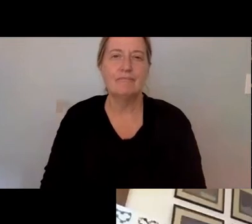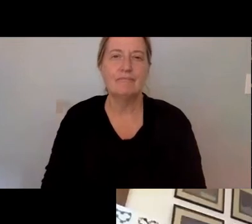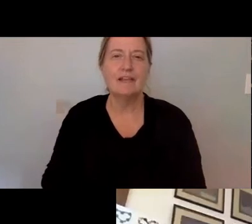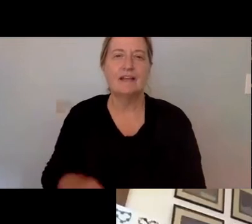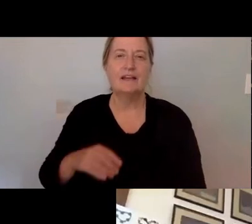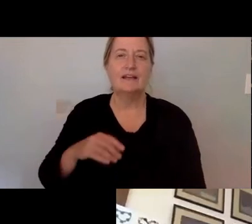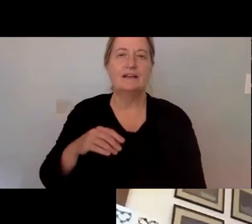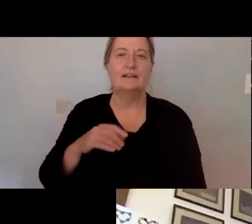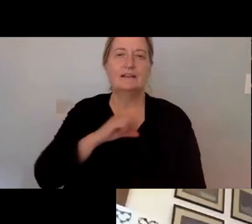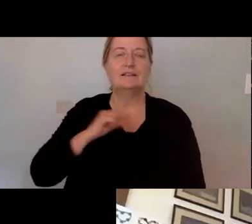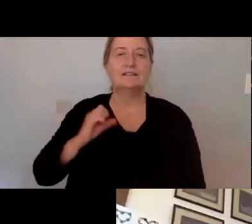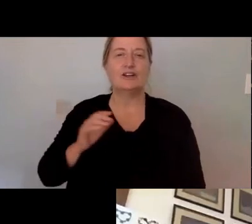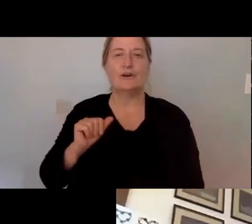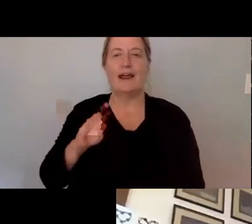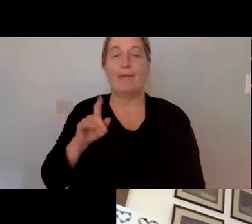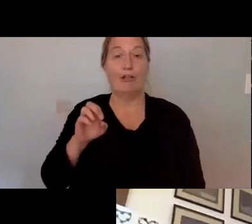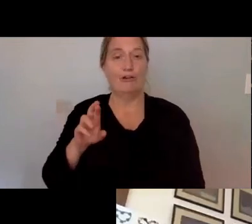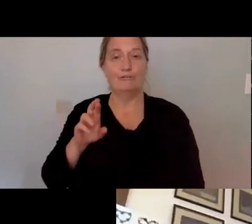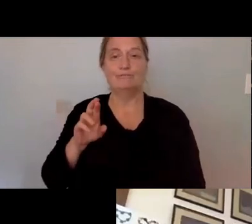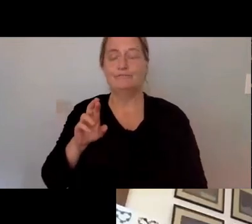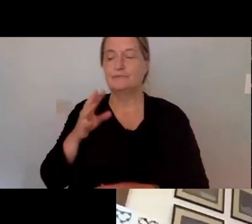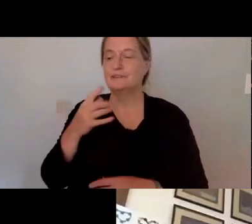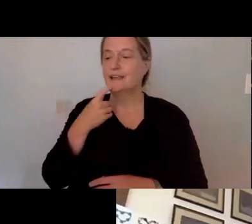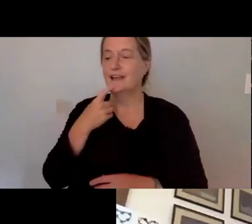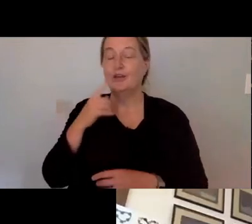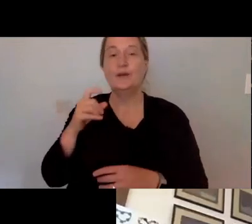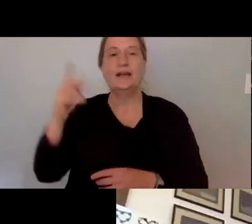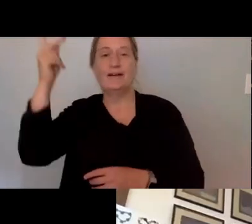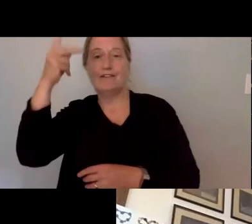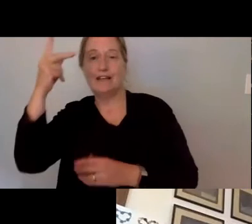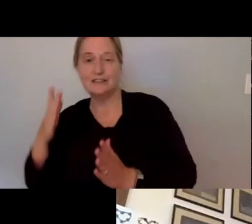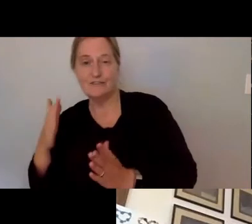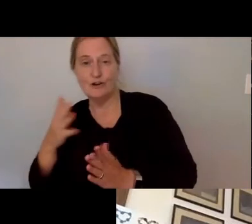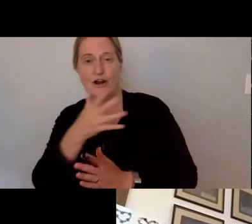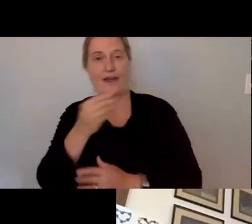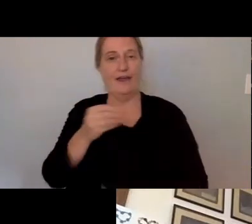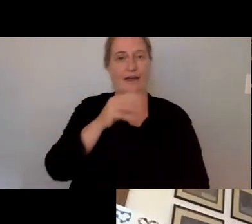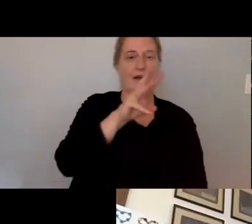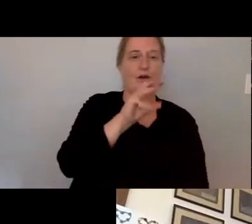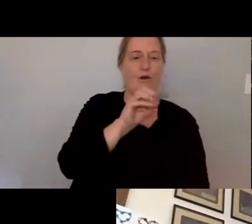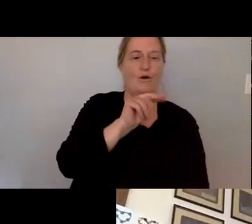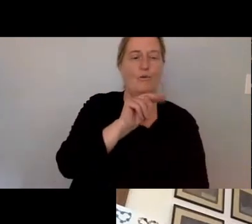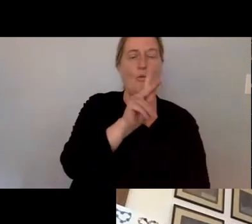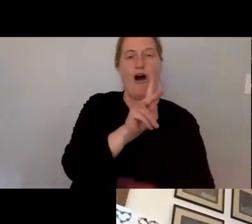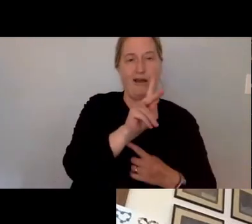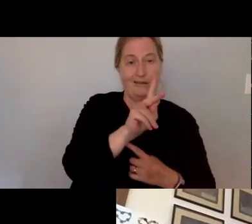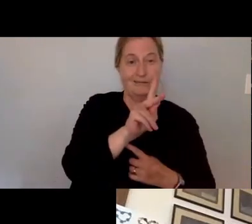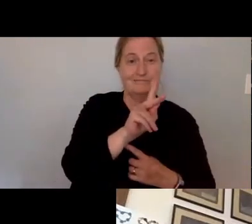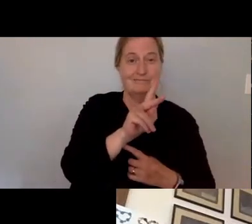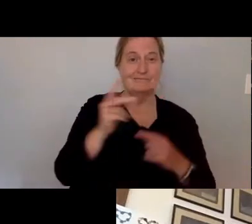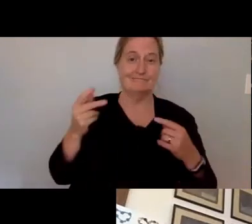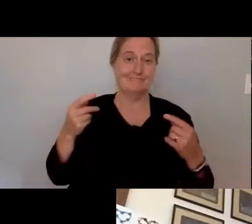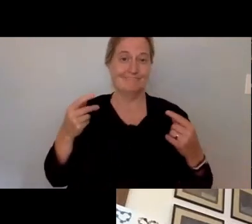So you need a philosopher and you need a wonk. And so we're like the odd couple. I'm not sure which one I would